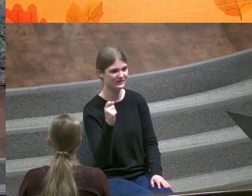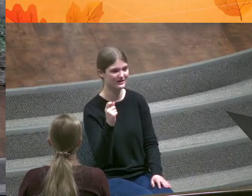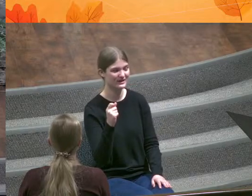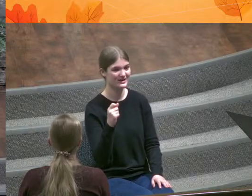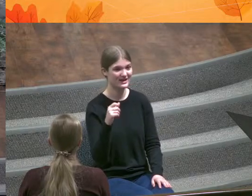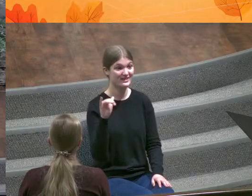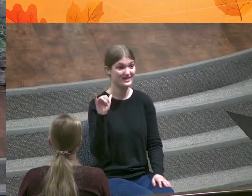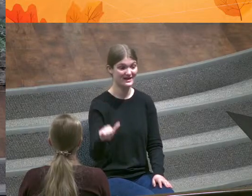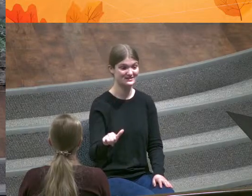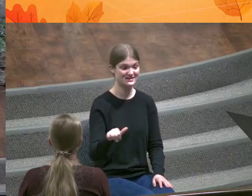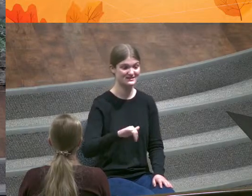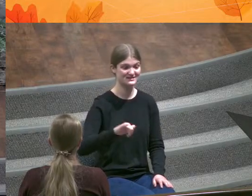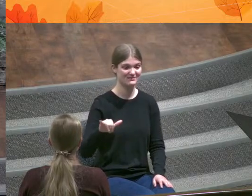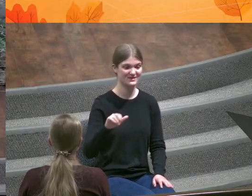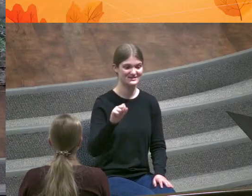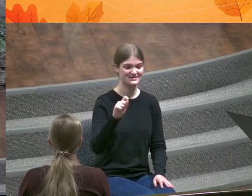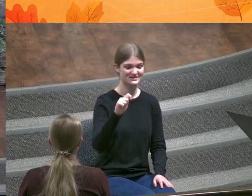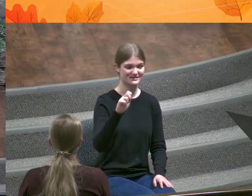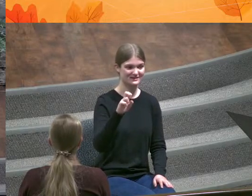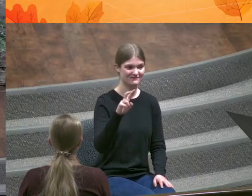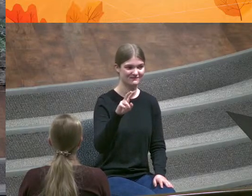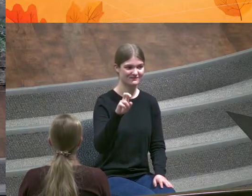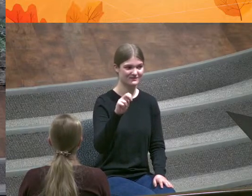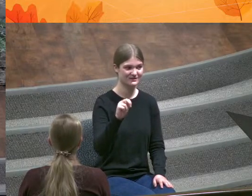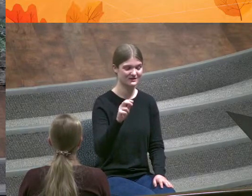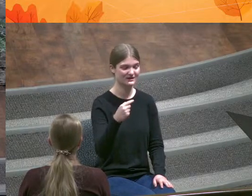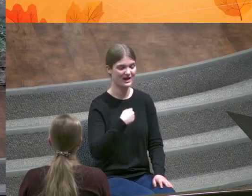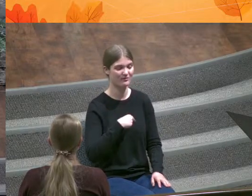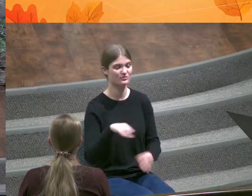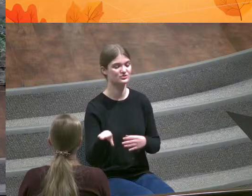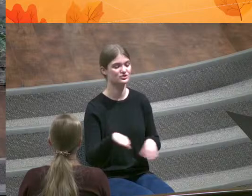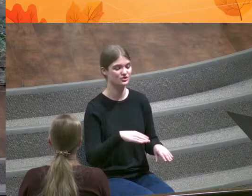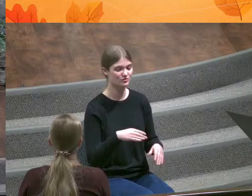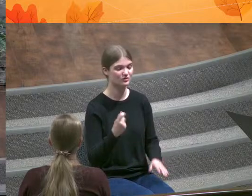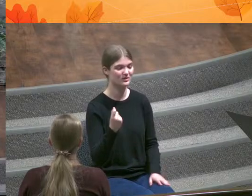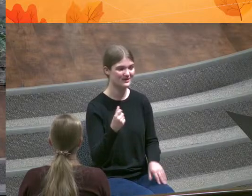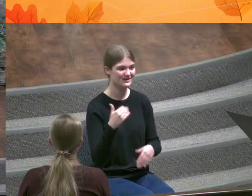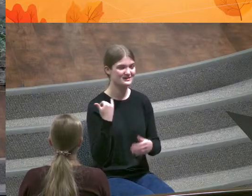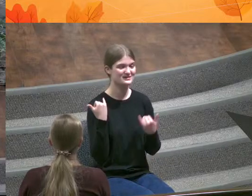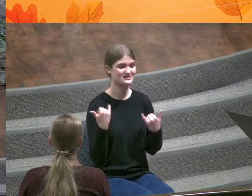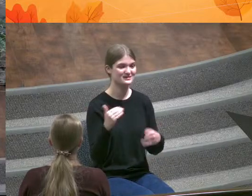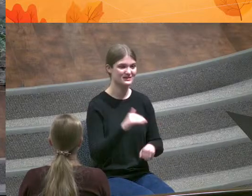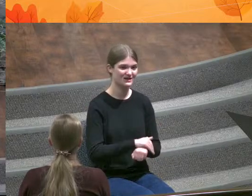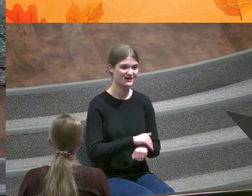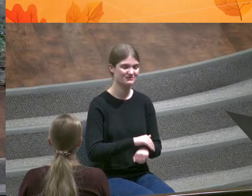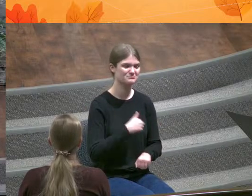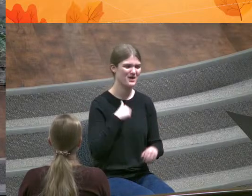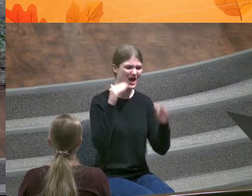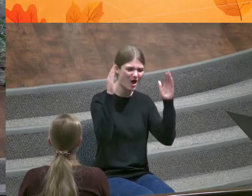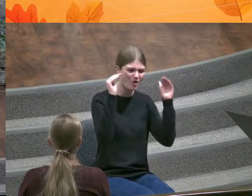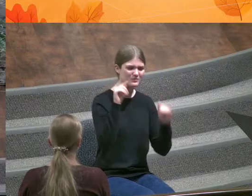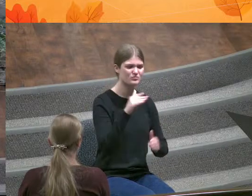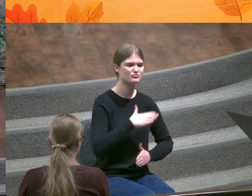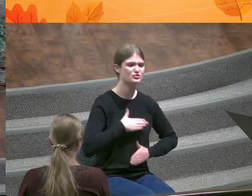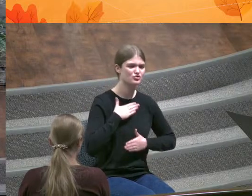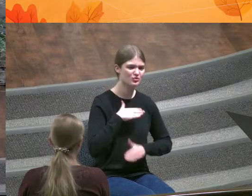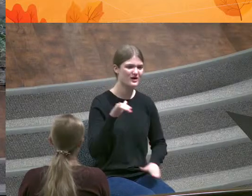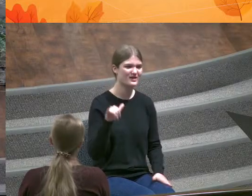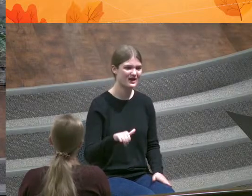that's what Stephen and I are going to do a little bit tonight. So I hope that will be enjoyable, beneficial